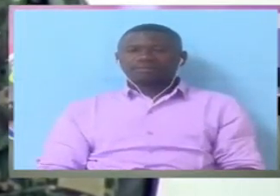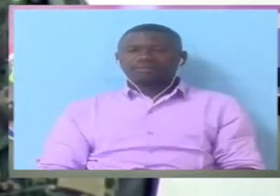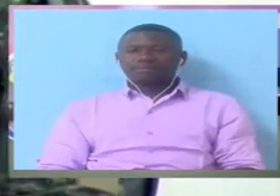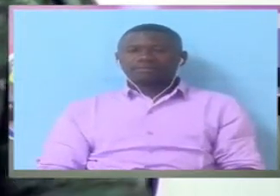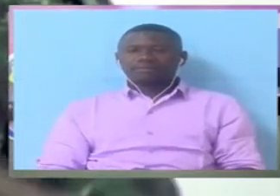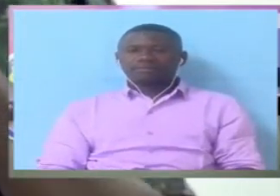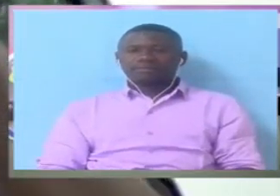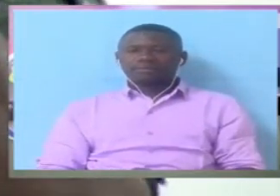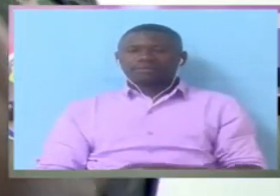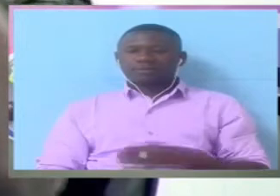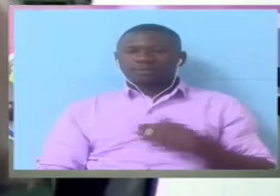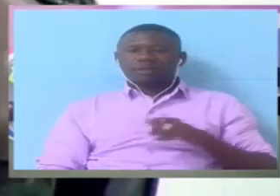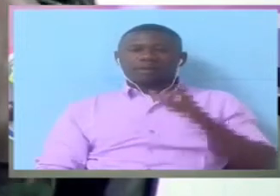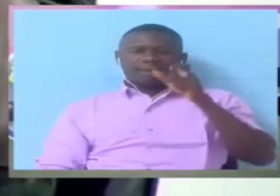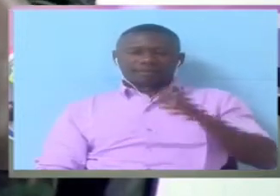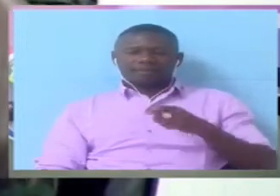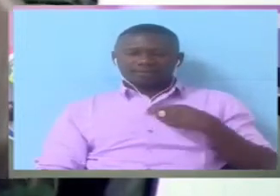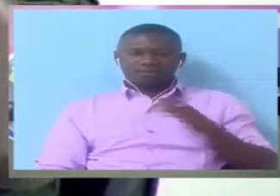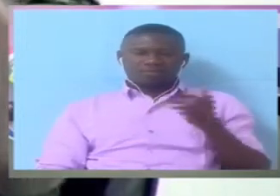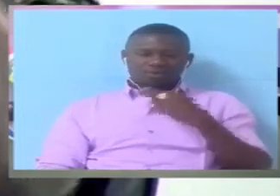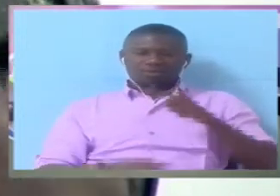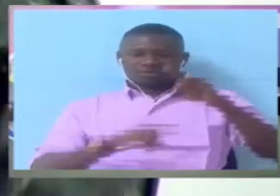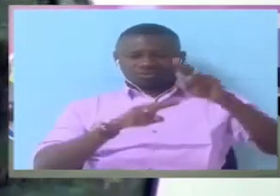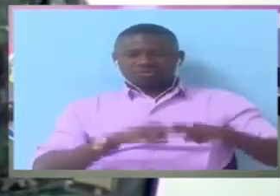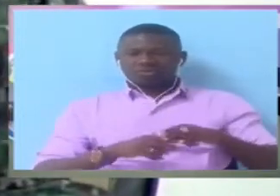So he went and occupied his space.